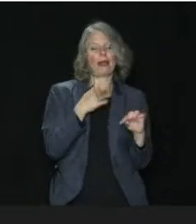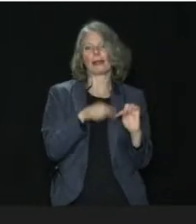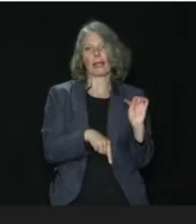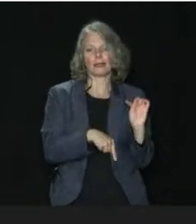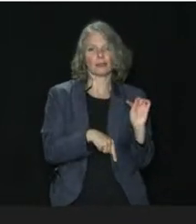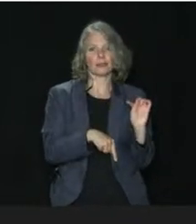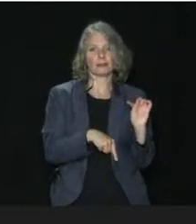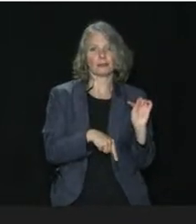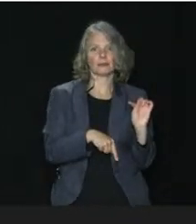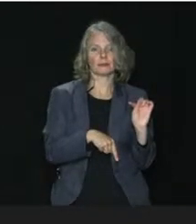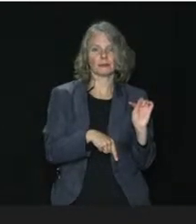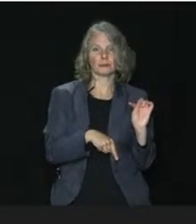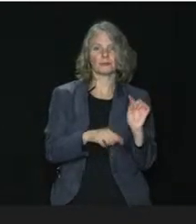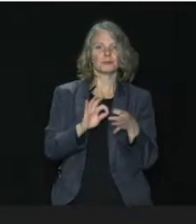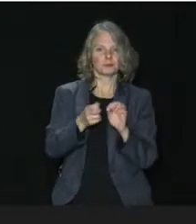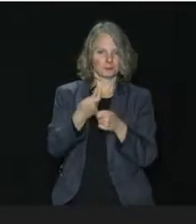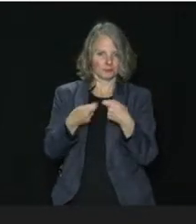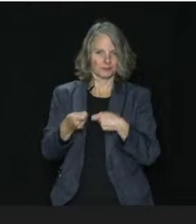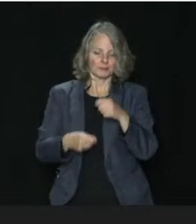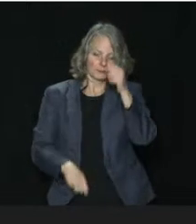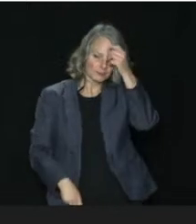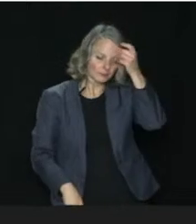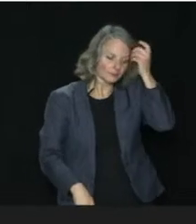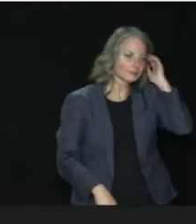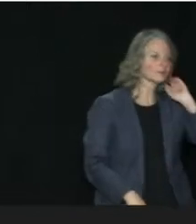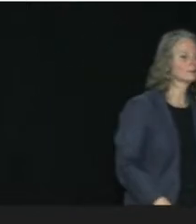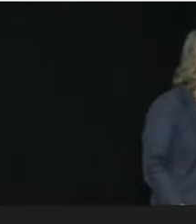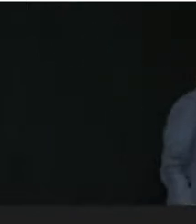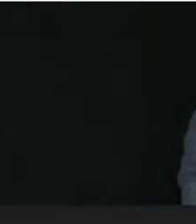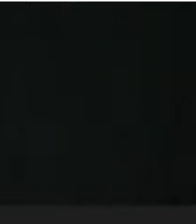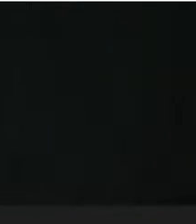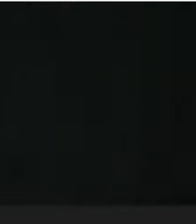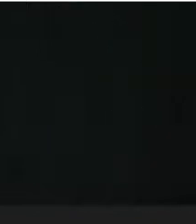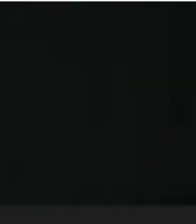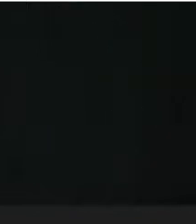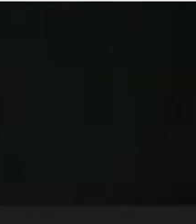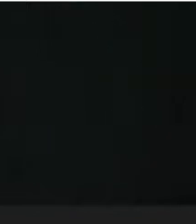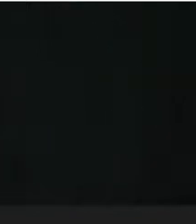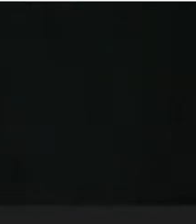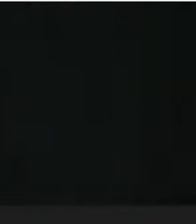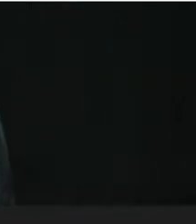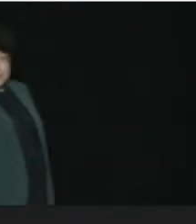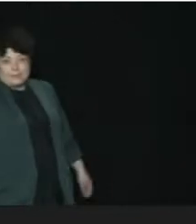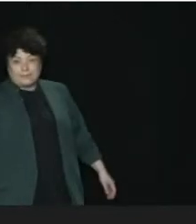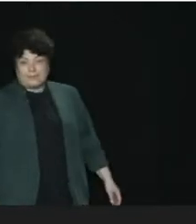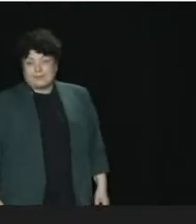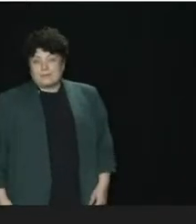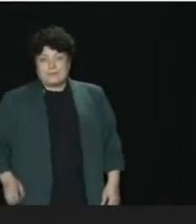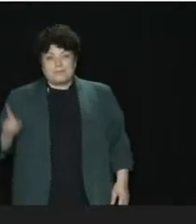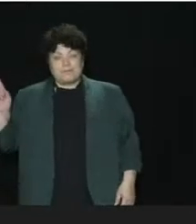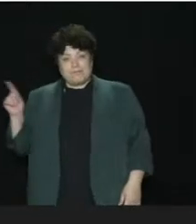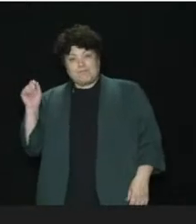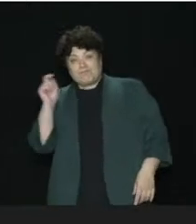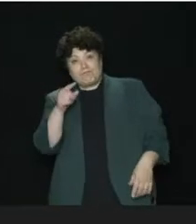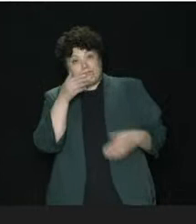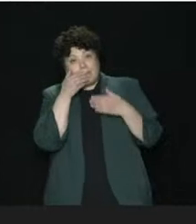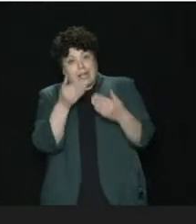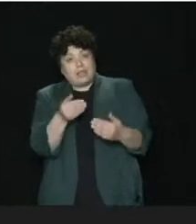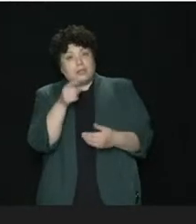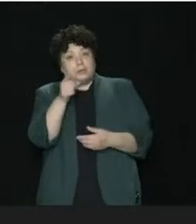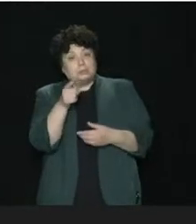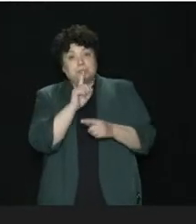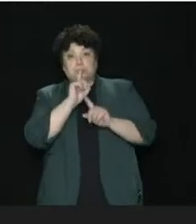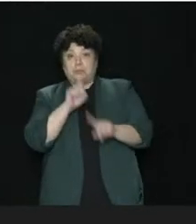their country. Ms. Phoebe, Lina. Oui, merci. Thank you. You say that you cannot speak for the